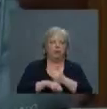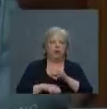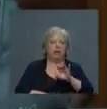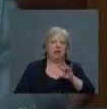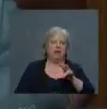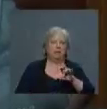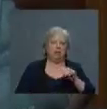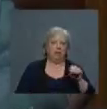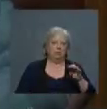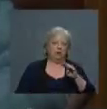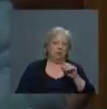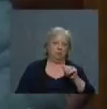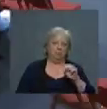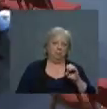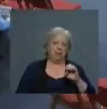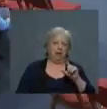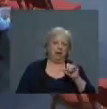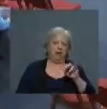Road. Second reading.